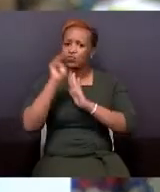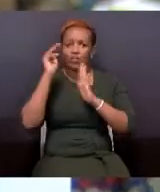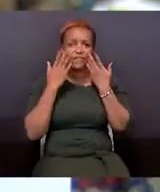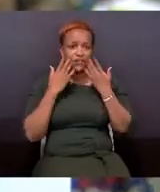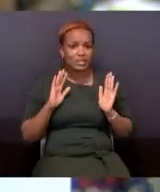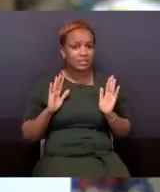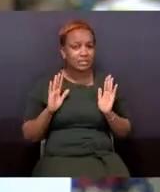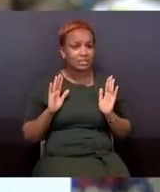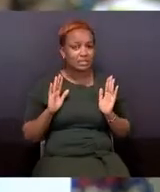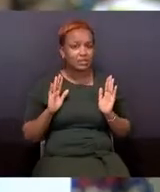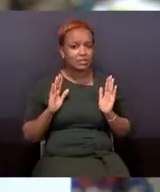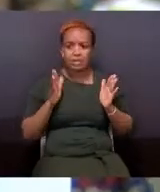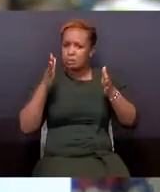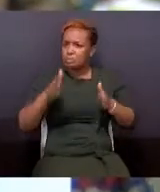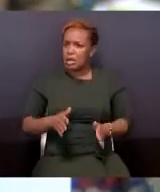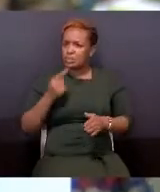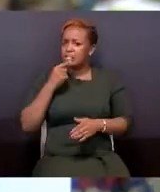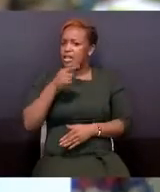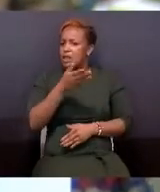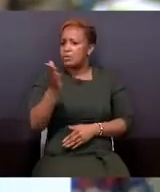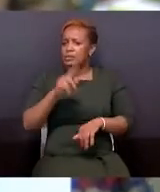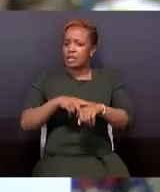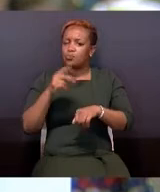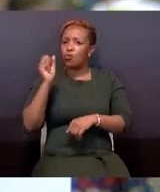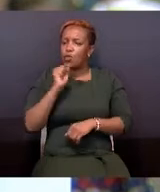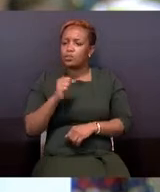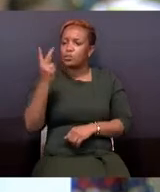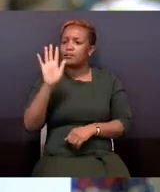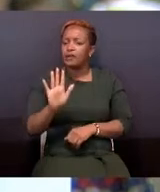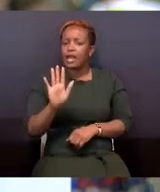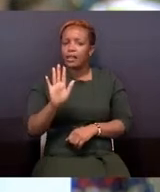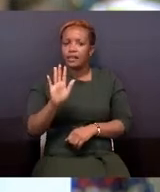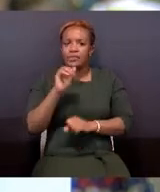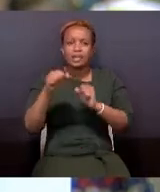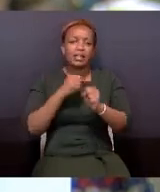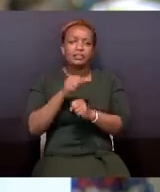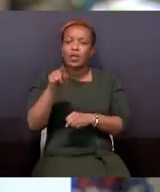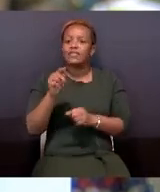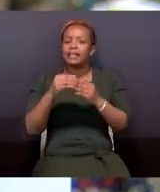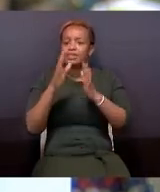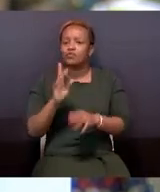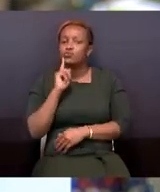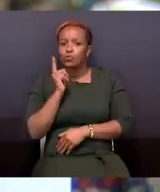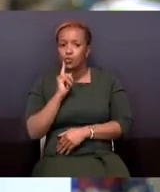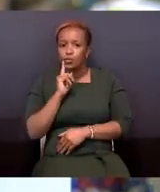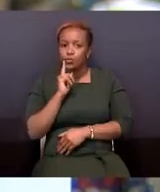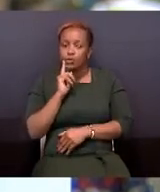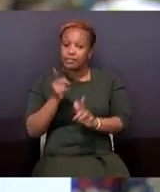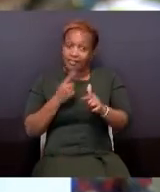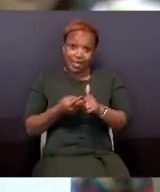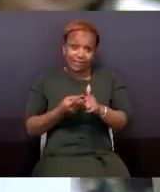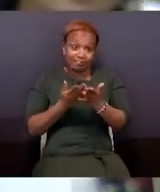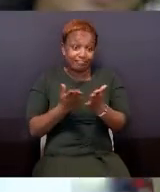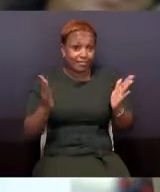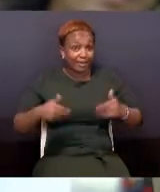would somebody be telling you when you are 25 years that you are the leader of tomorrow? The young